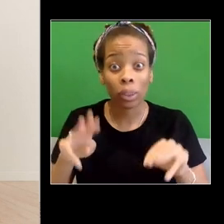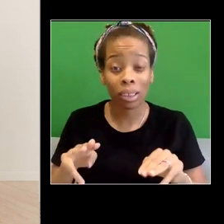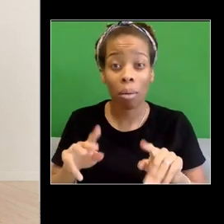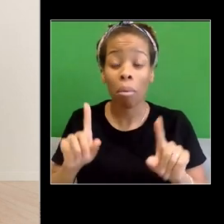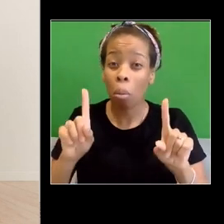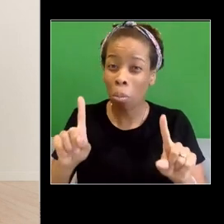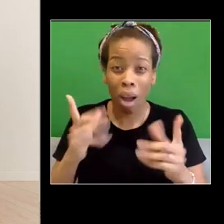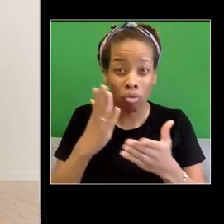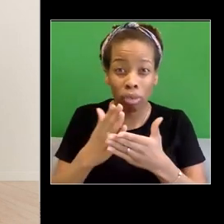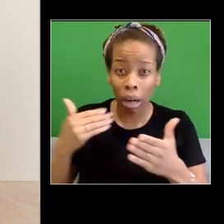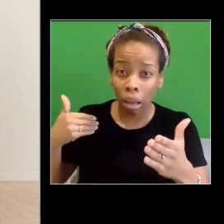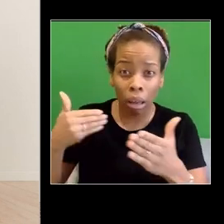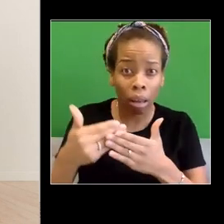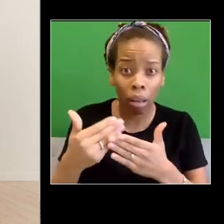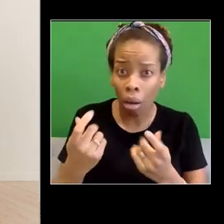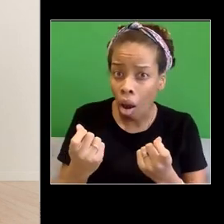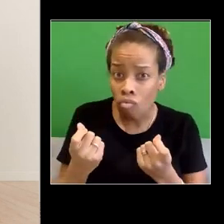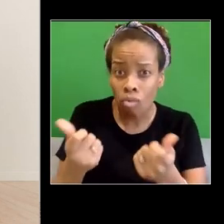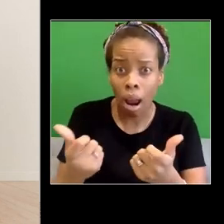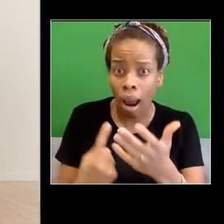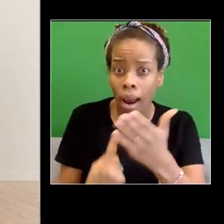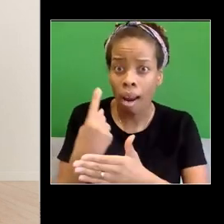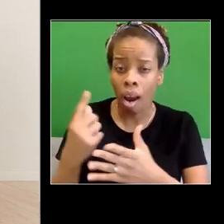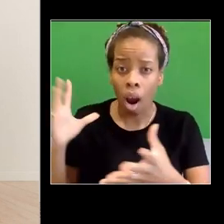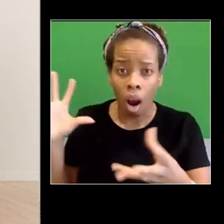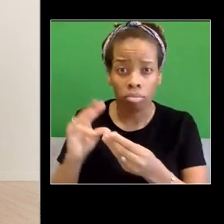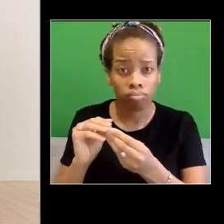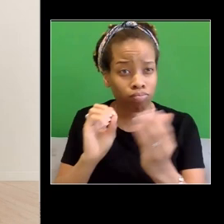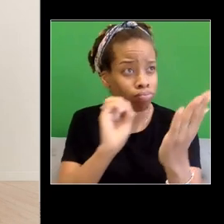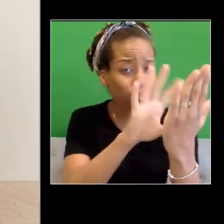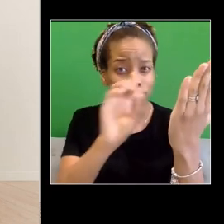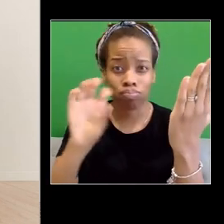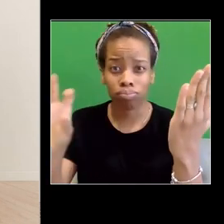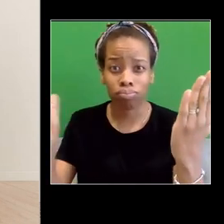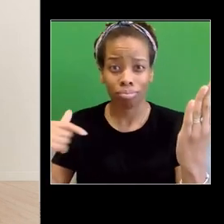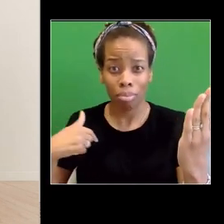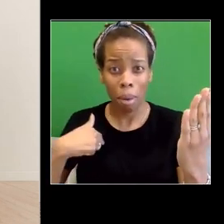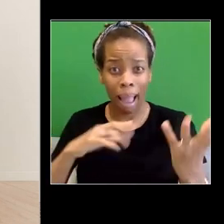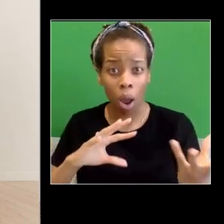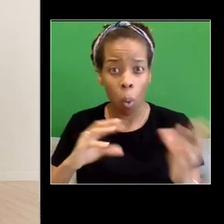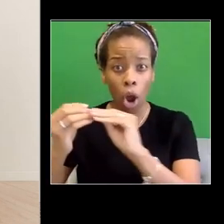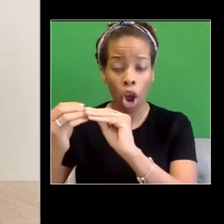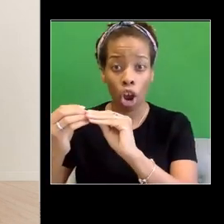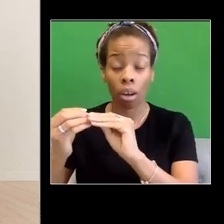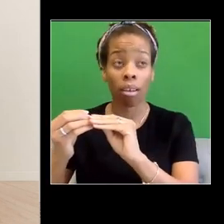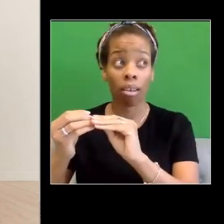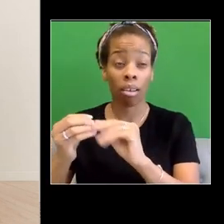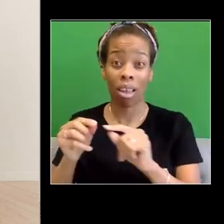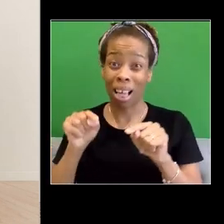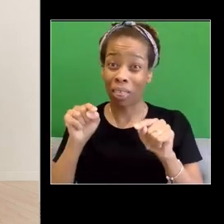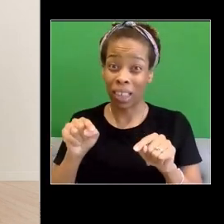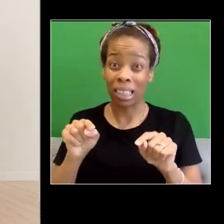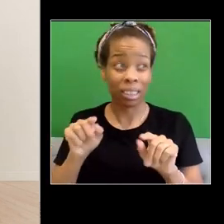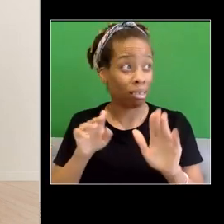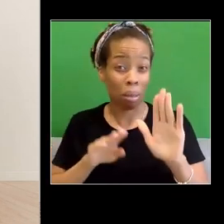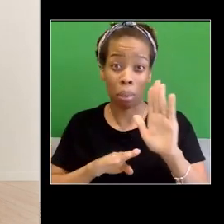body of work from a period of time. Mm-hmm. And I think at each one, you learn something different. And this being the biggest one,